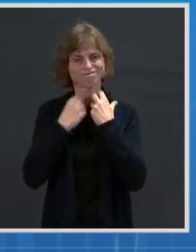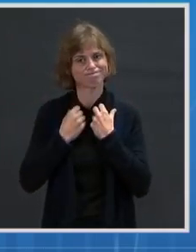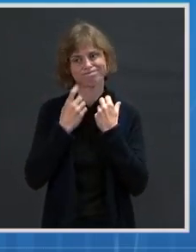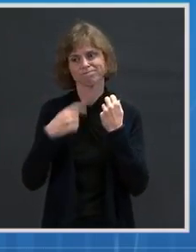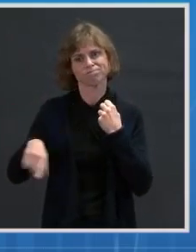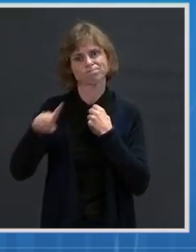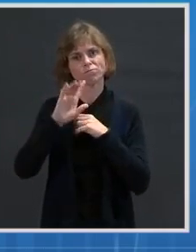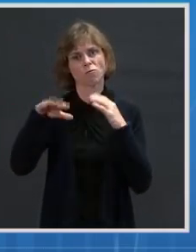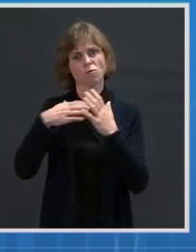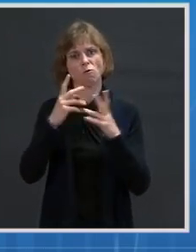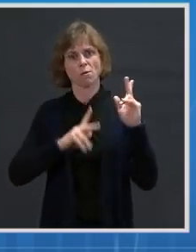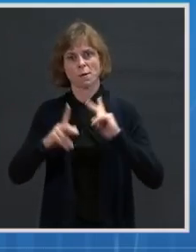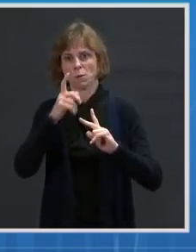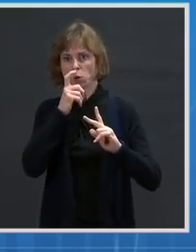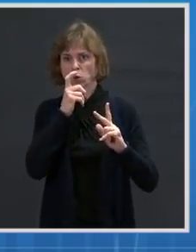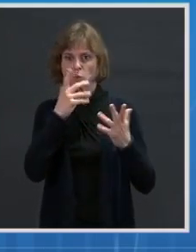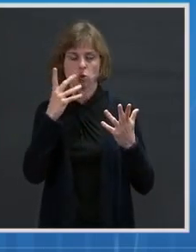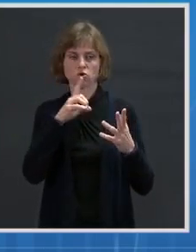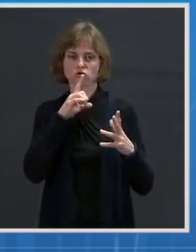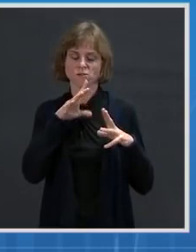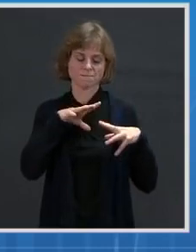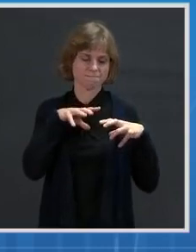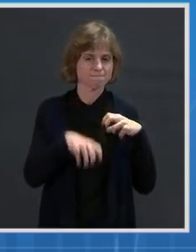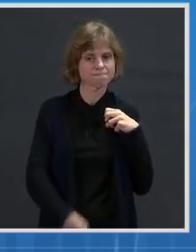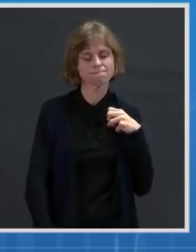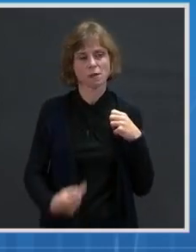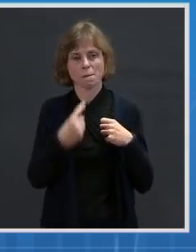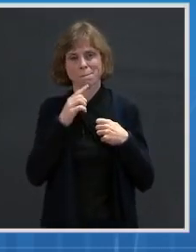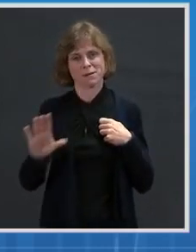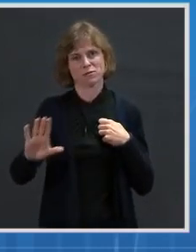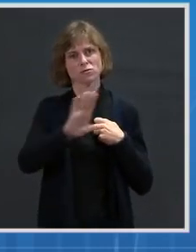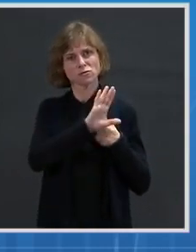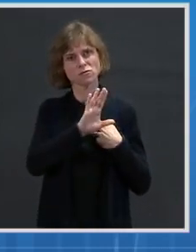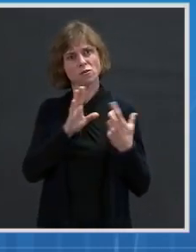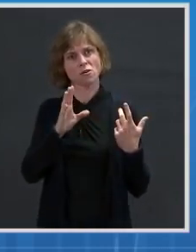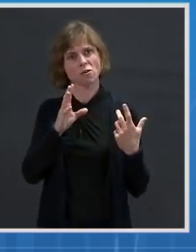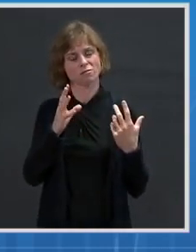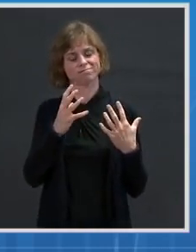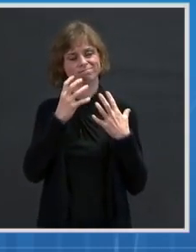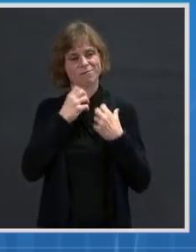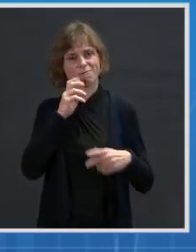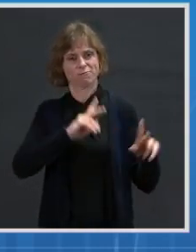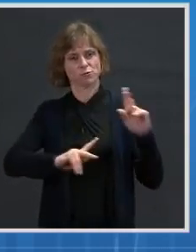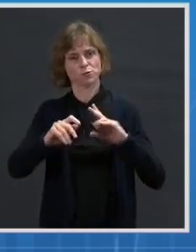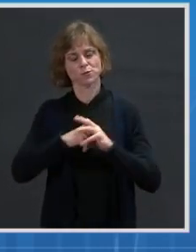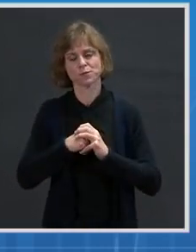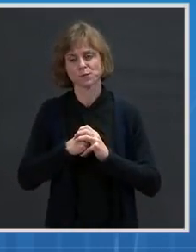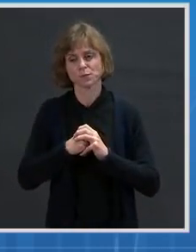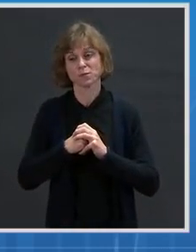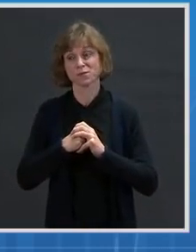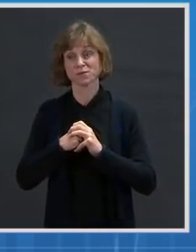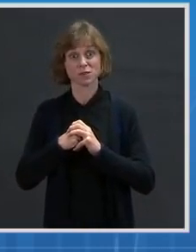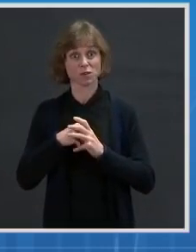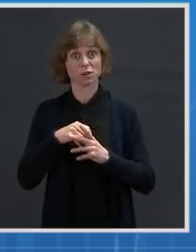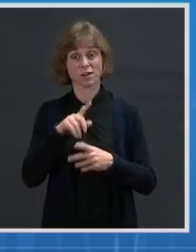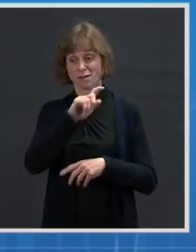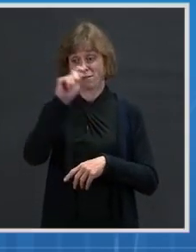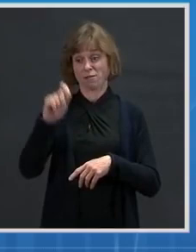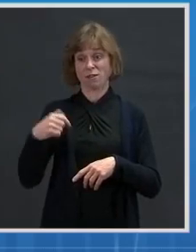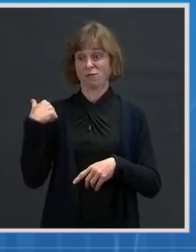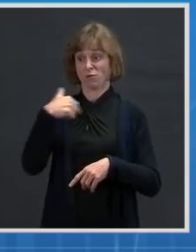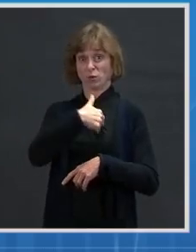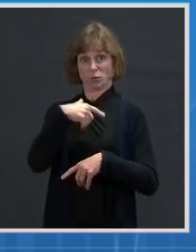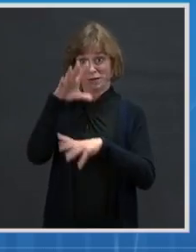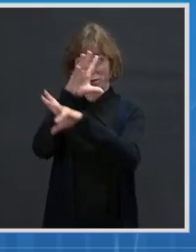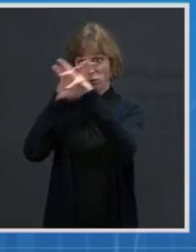missed. For those of us in the administration, the occasion makes us more determined to turn the tide